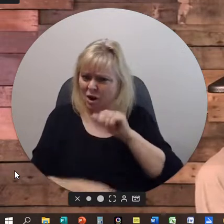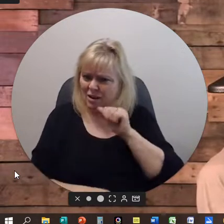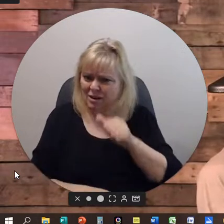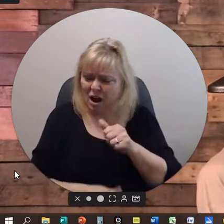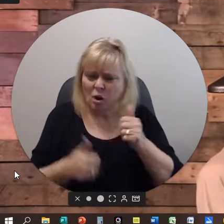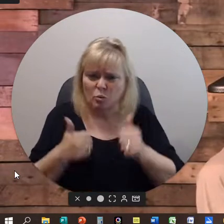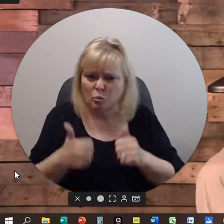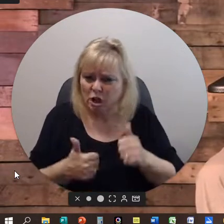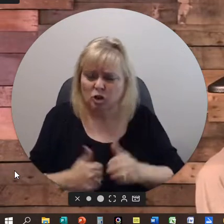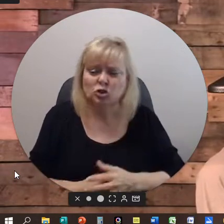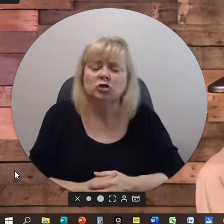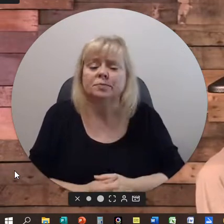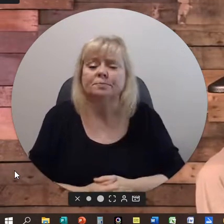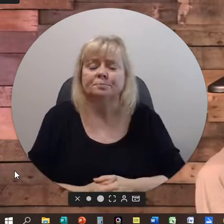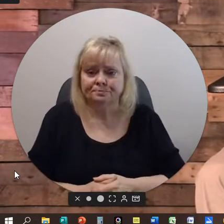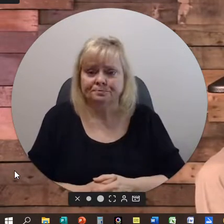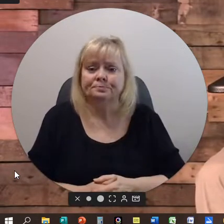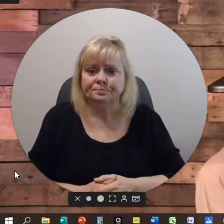community.